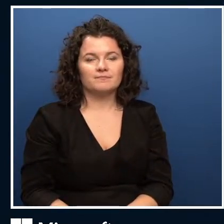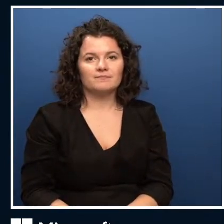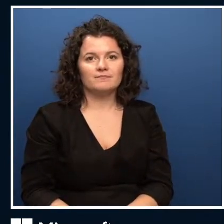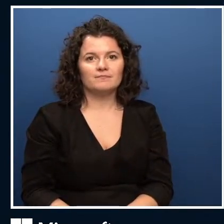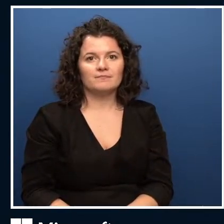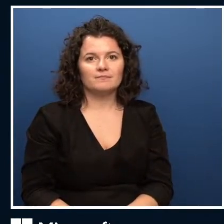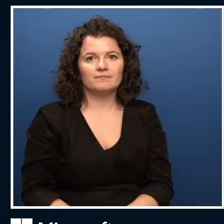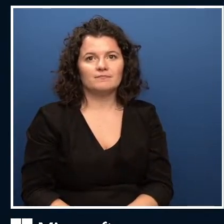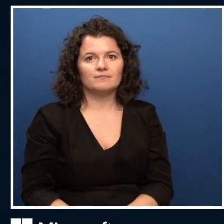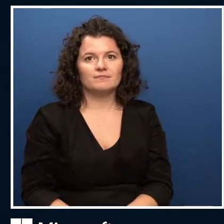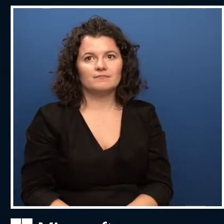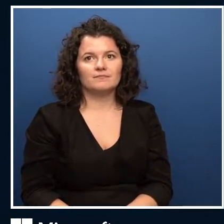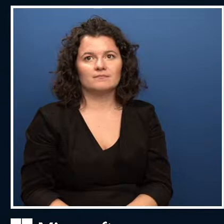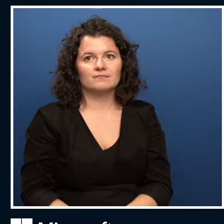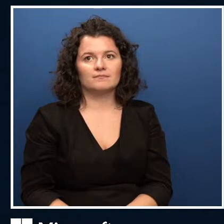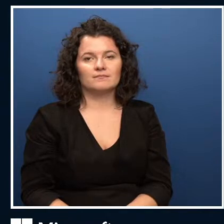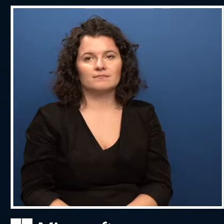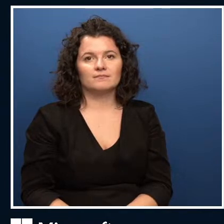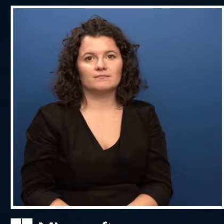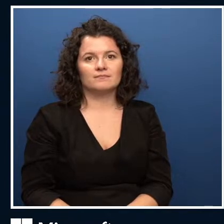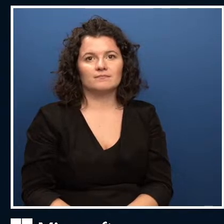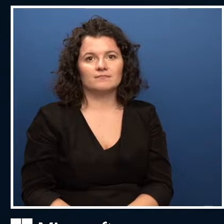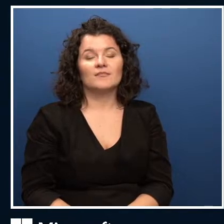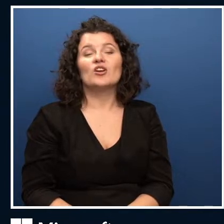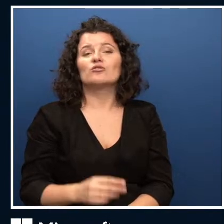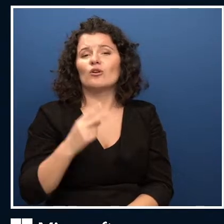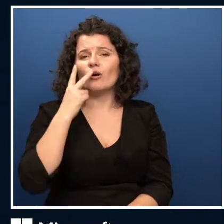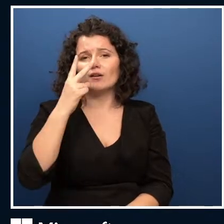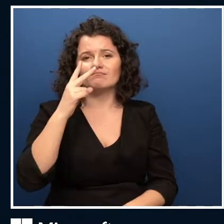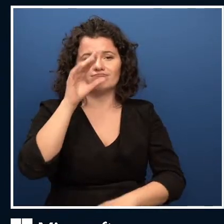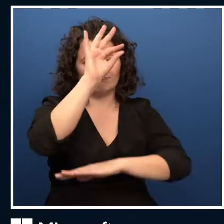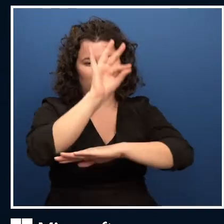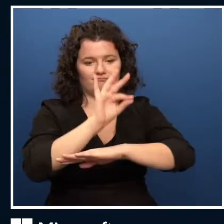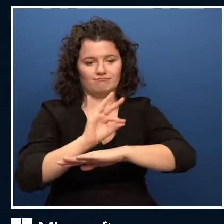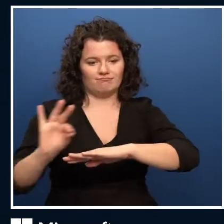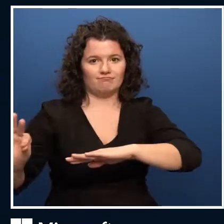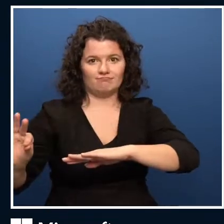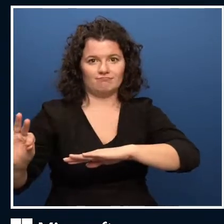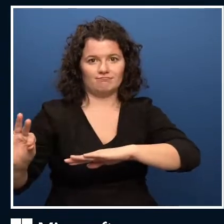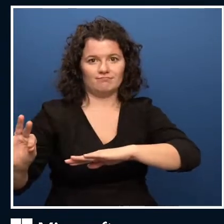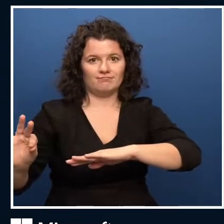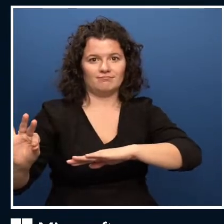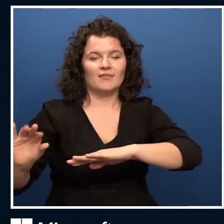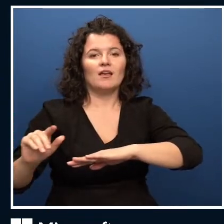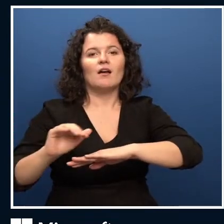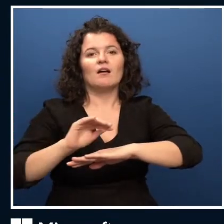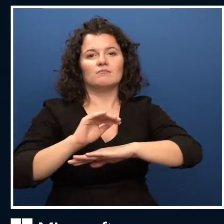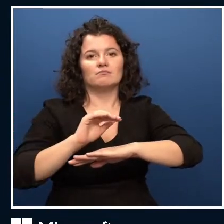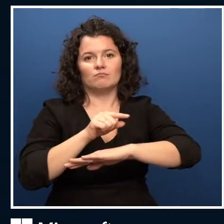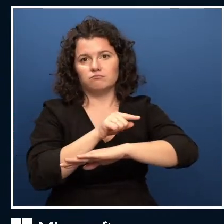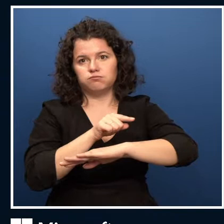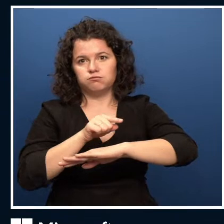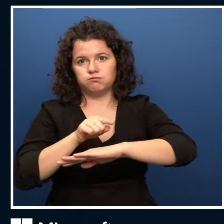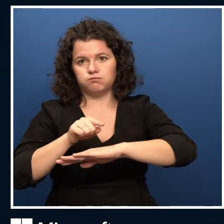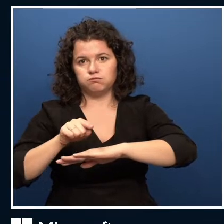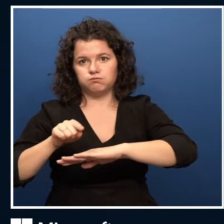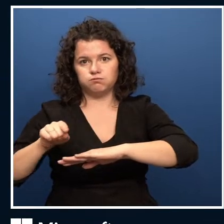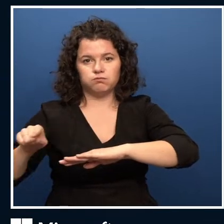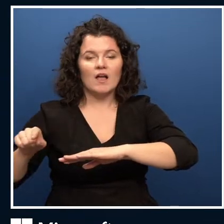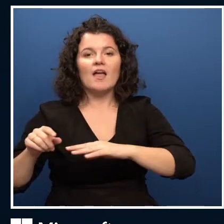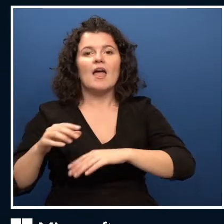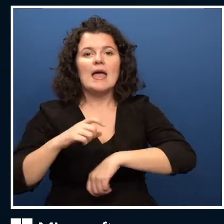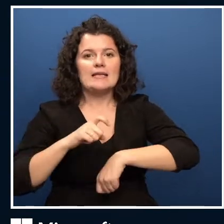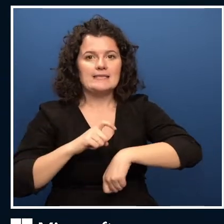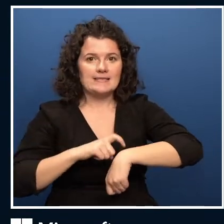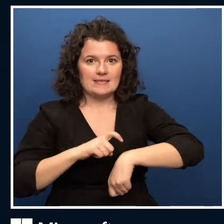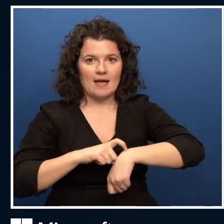proportion of the map, and gradually towards as the time moves forward, we are seeing a lesser